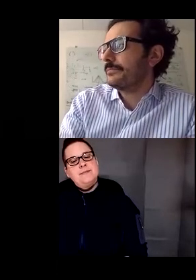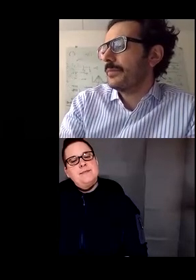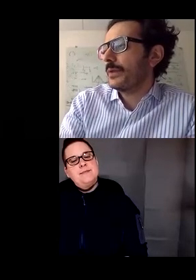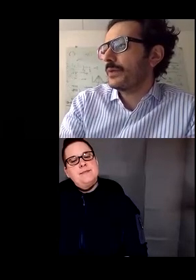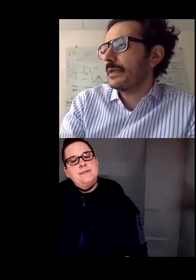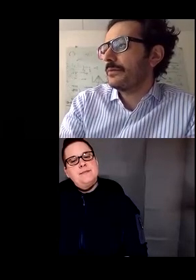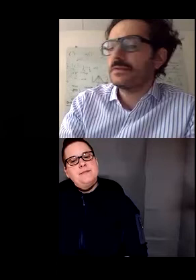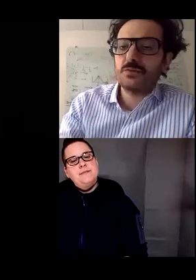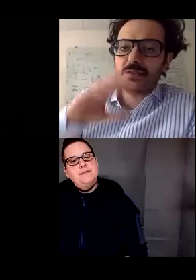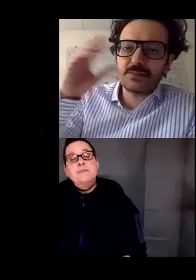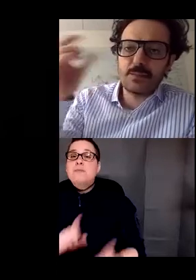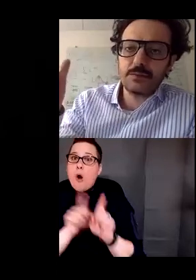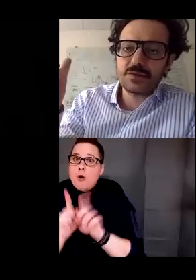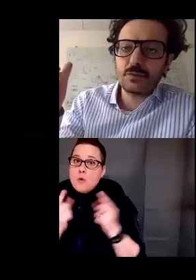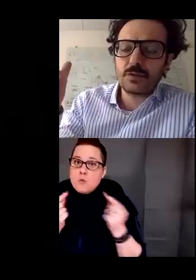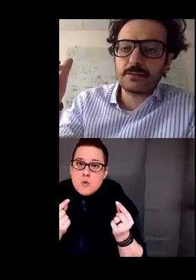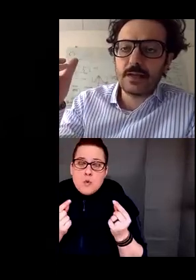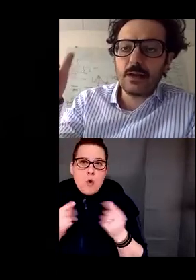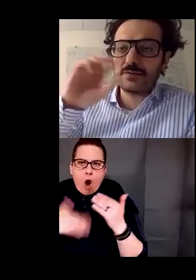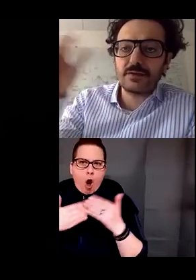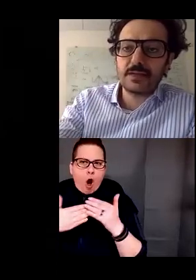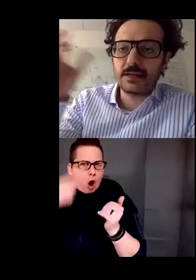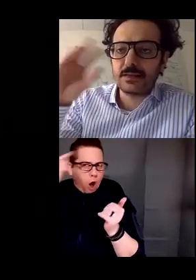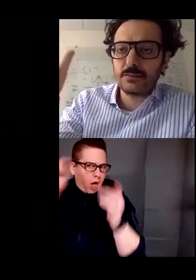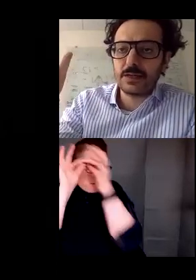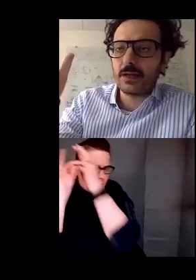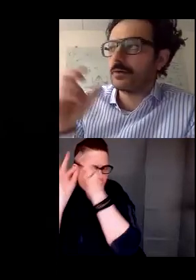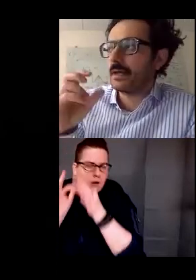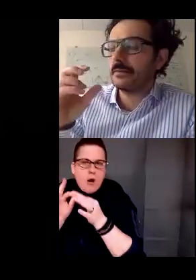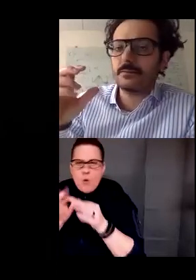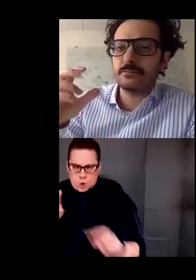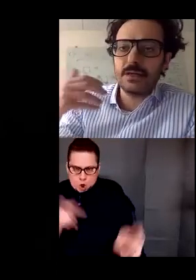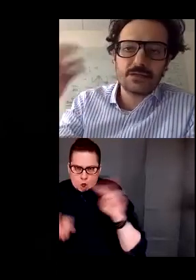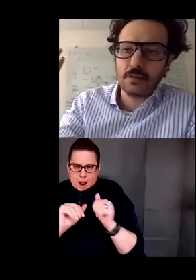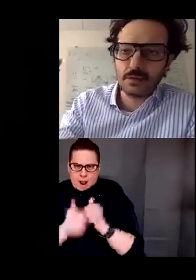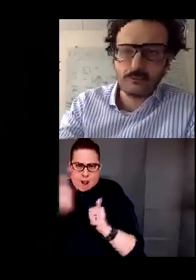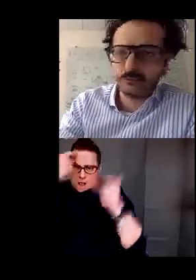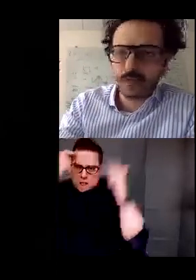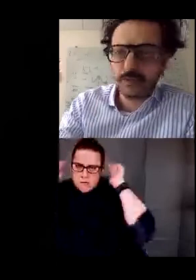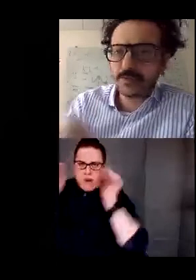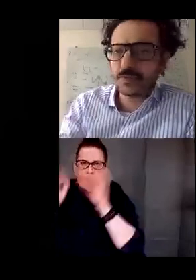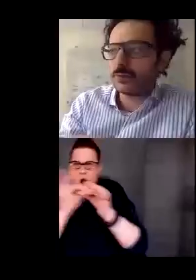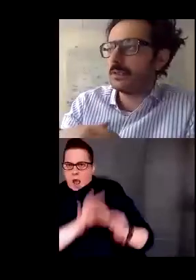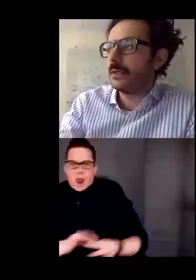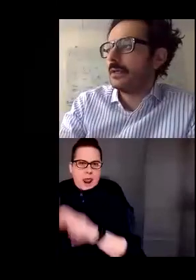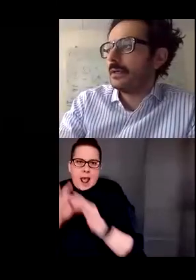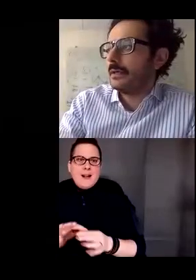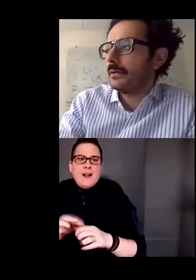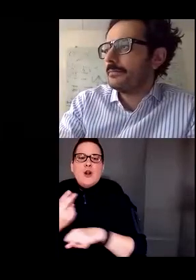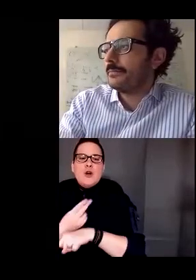Also, what we can do is use these bundles to look at how different areas in the brain are connected based on an atlas. So